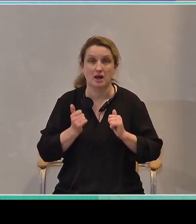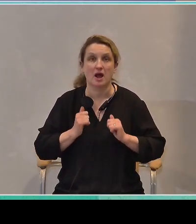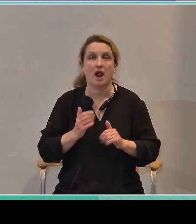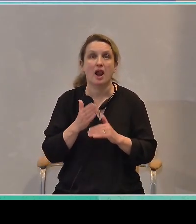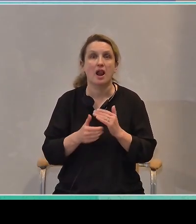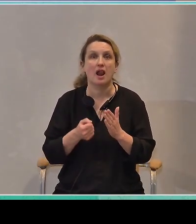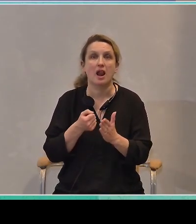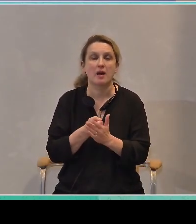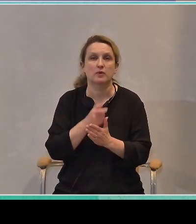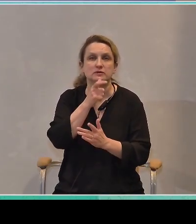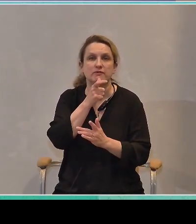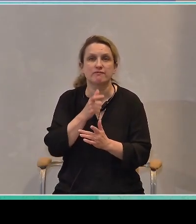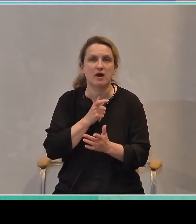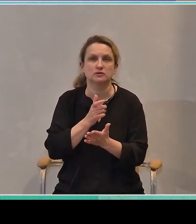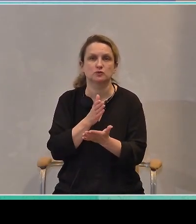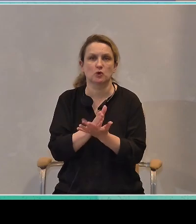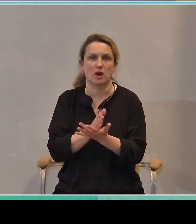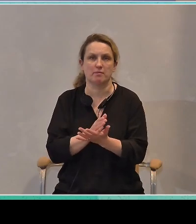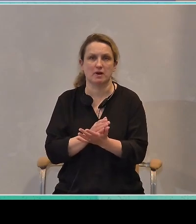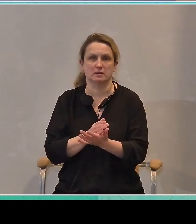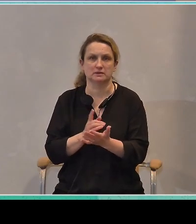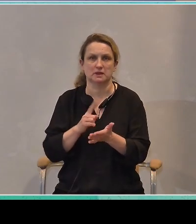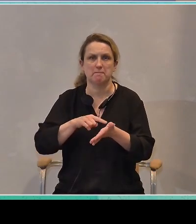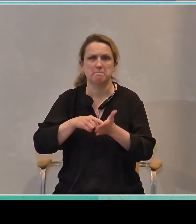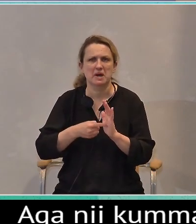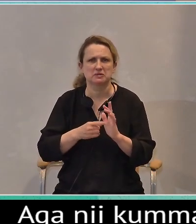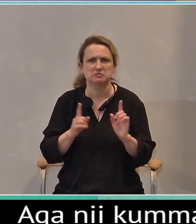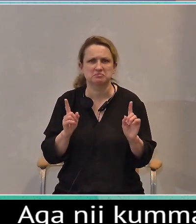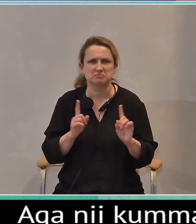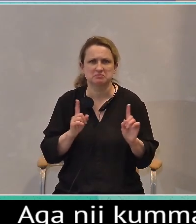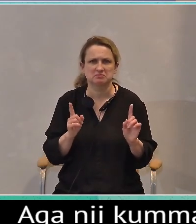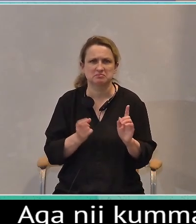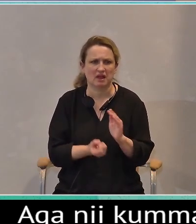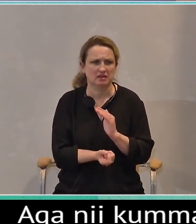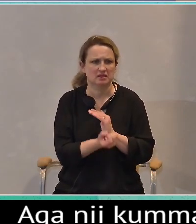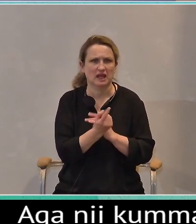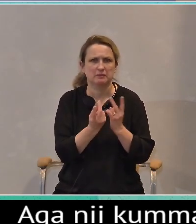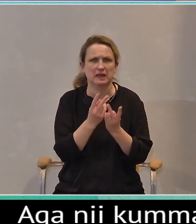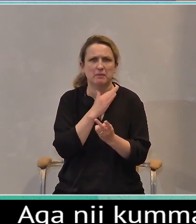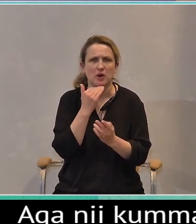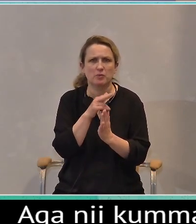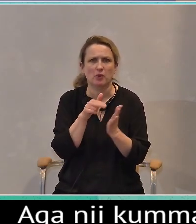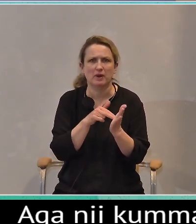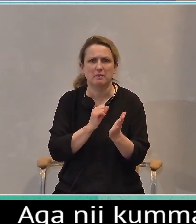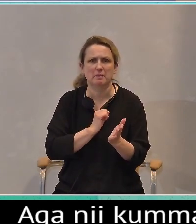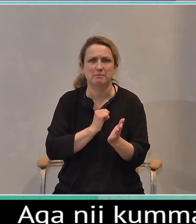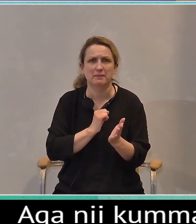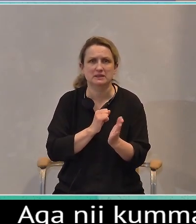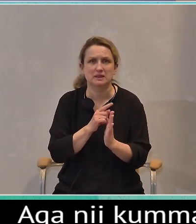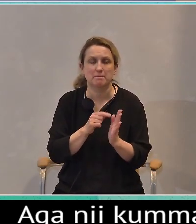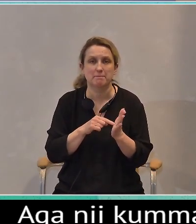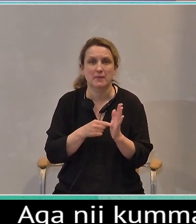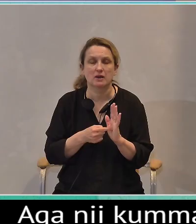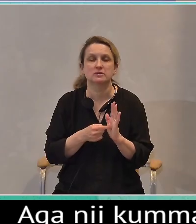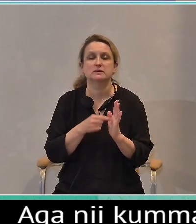lõpuks oli meil vastus. Finally, we had an answer. Finally, we knew what created all